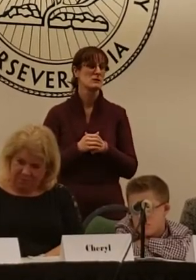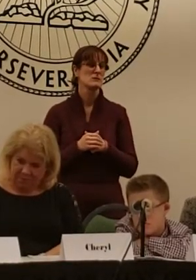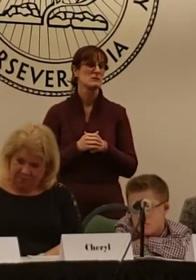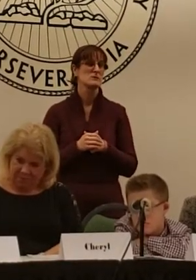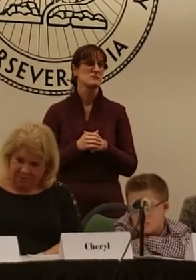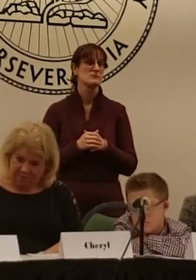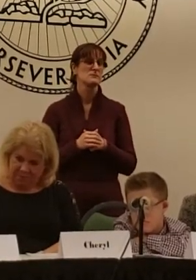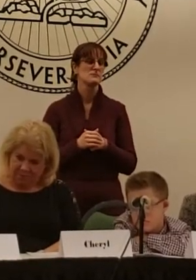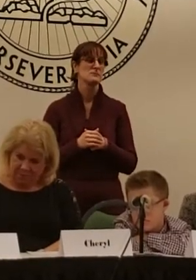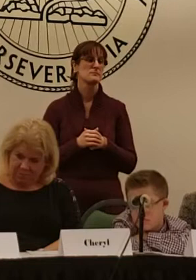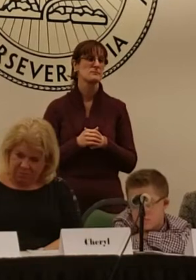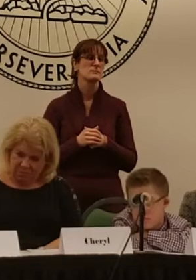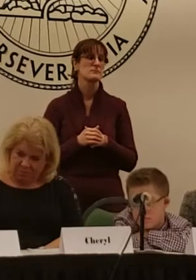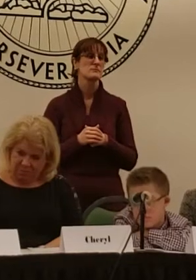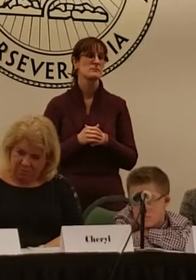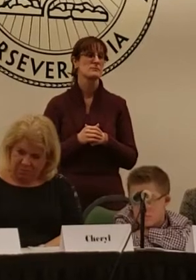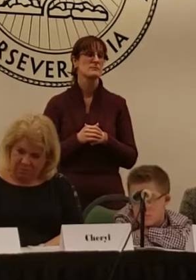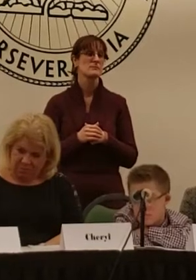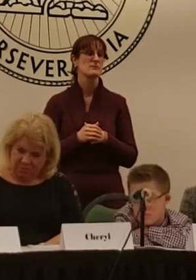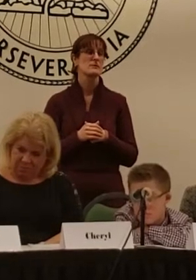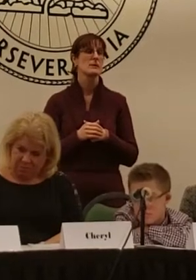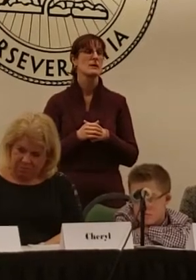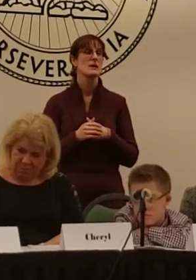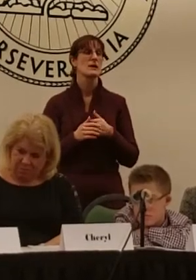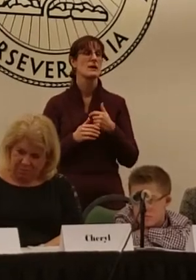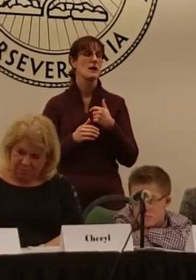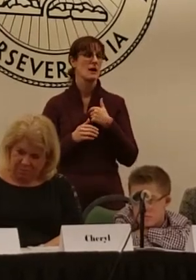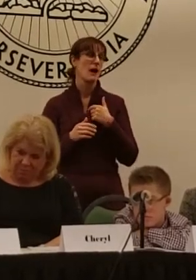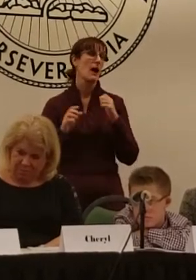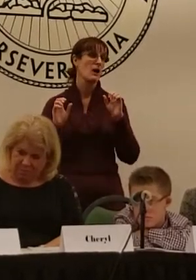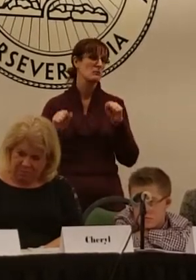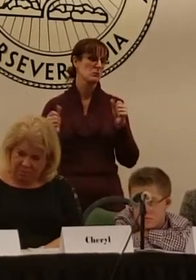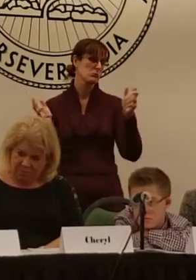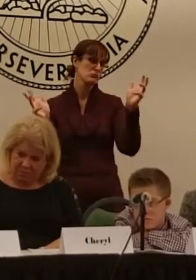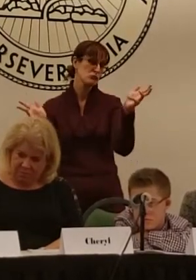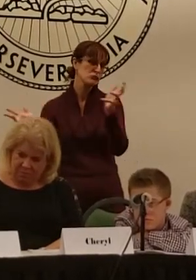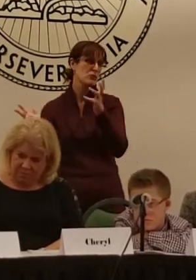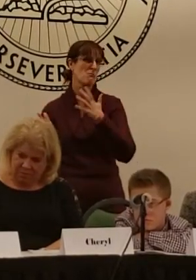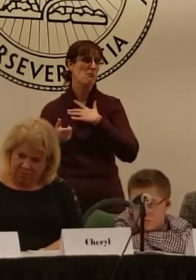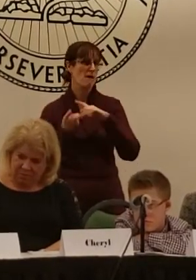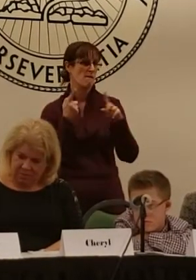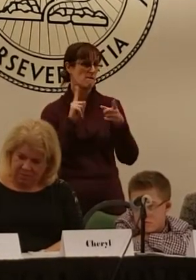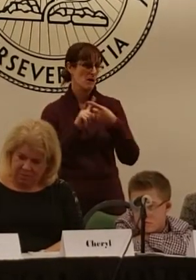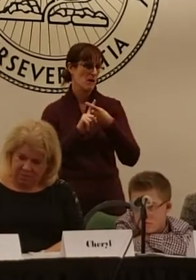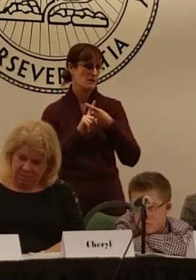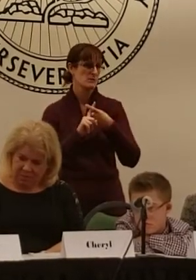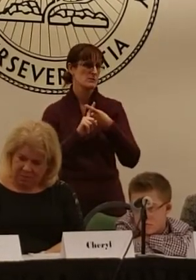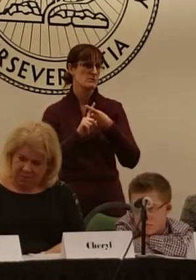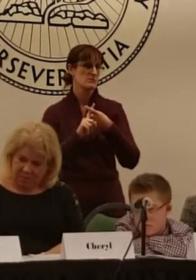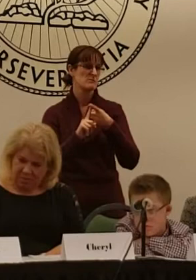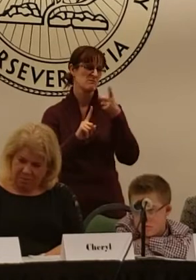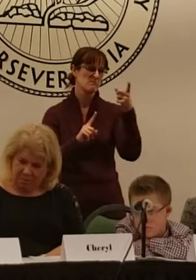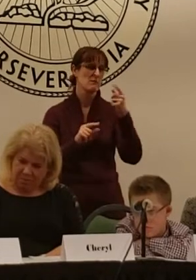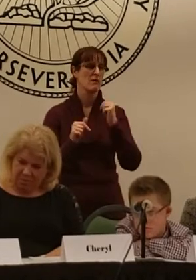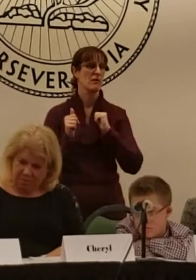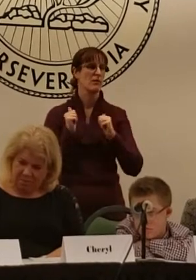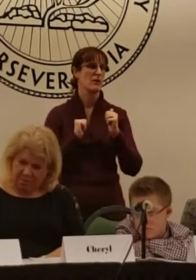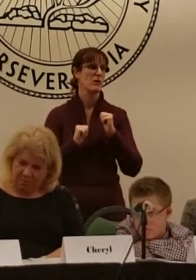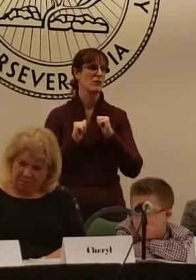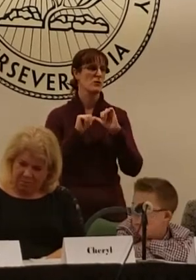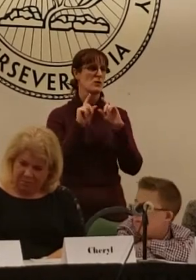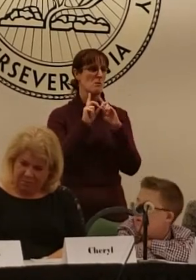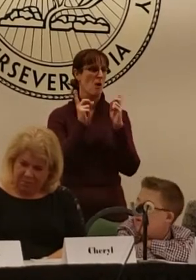I got to talk to all my friends there from the theater